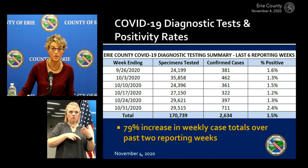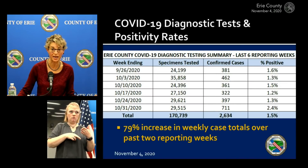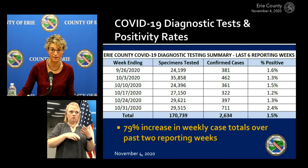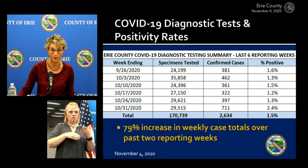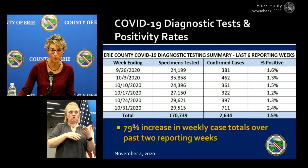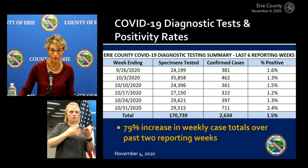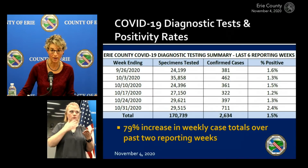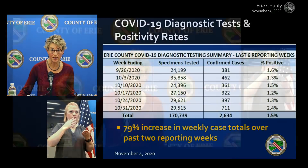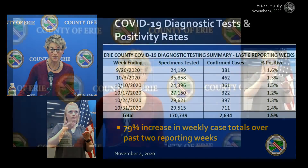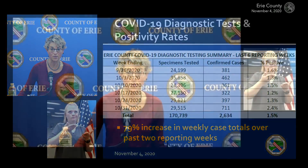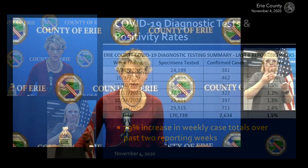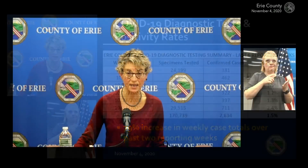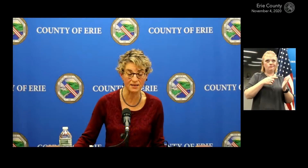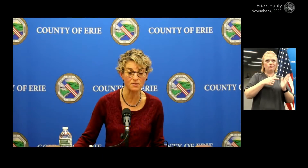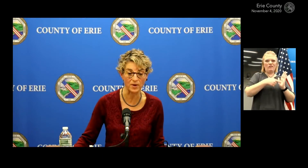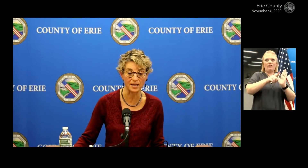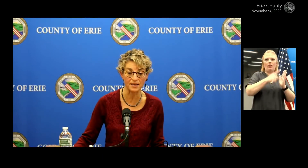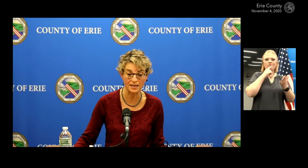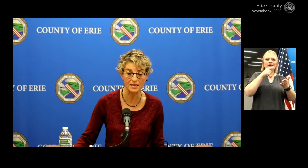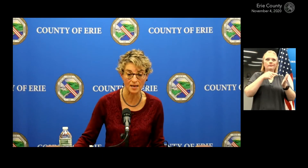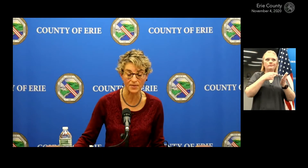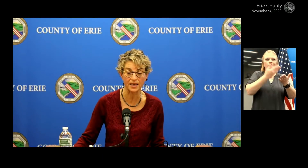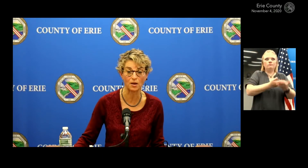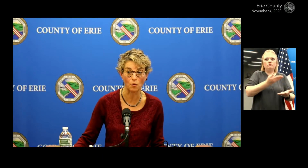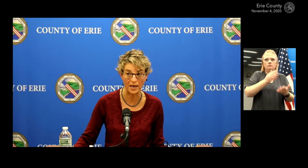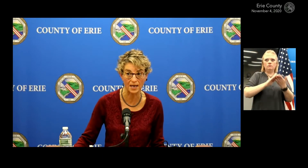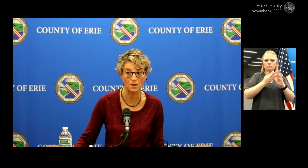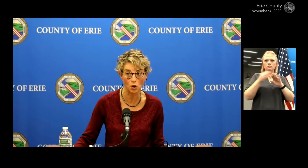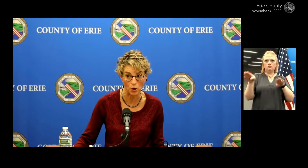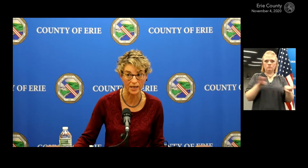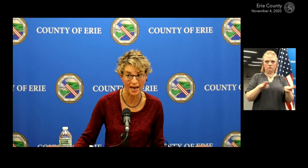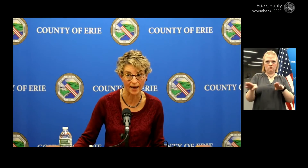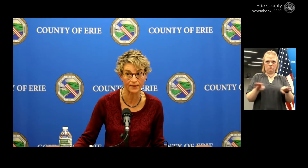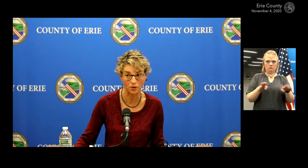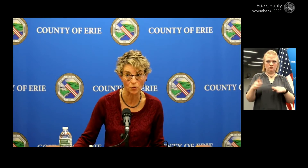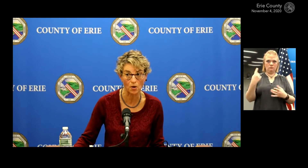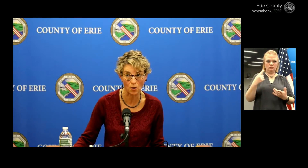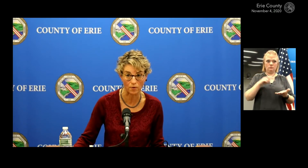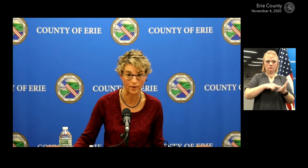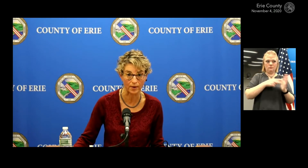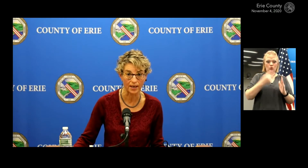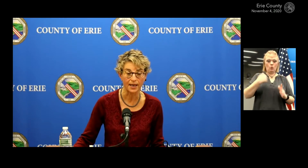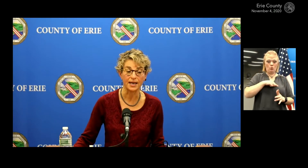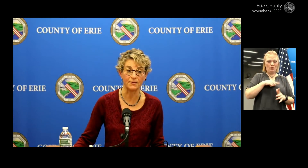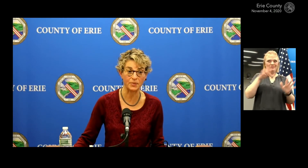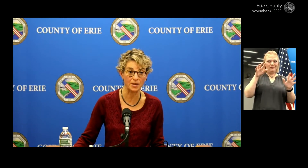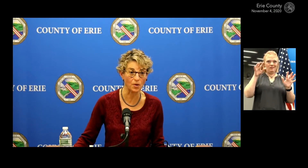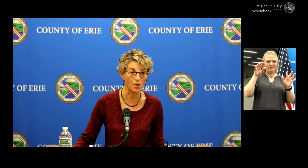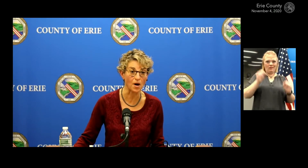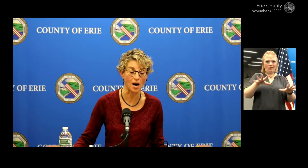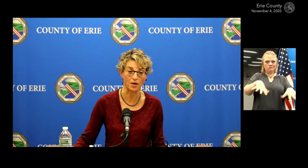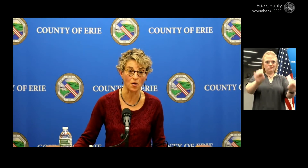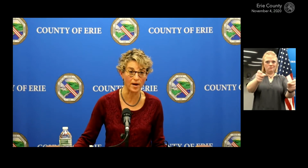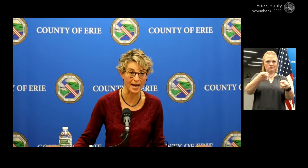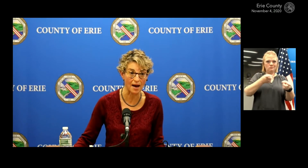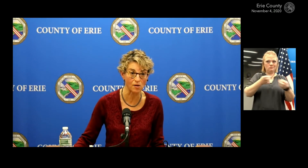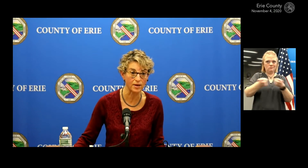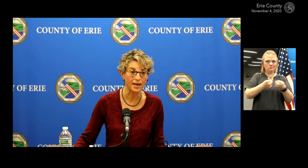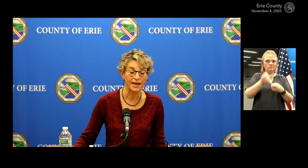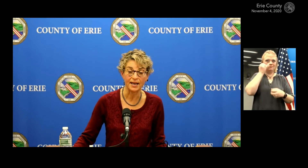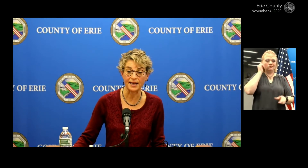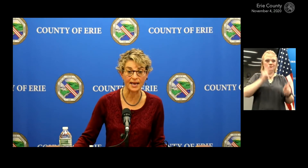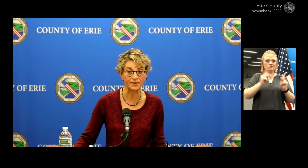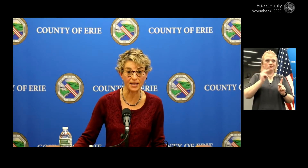community's behavior. So this is something we could have control over. If people are going